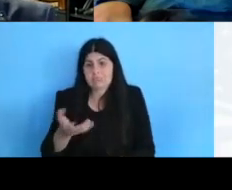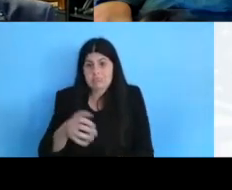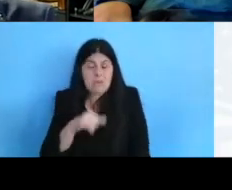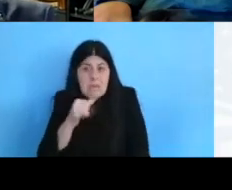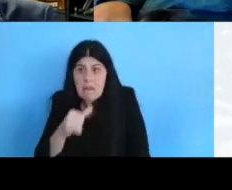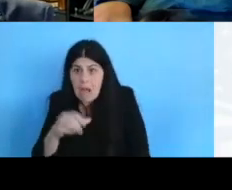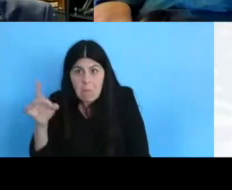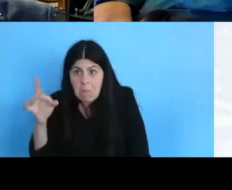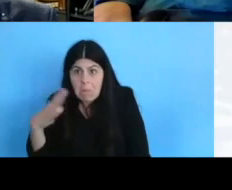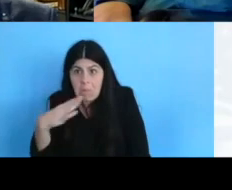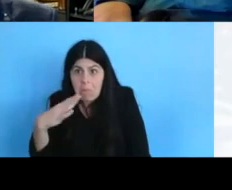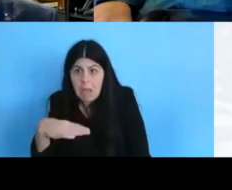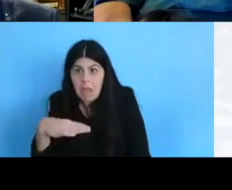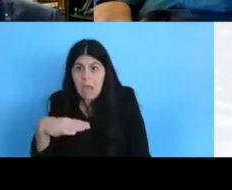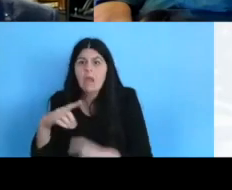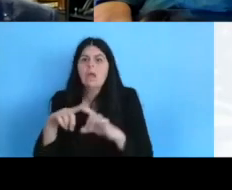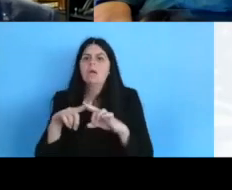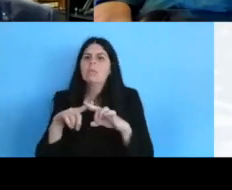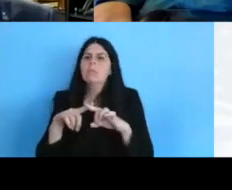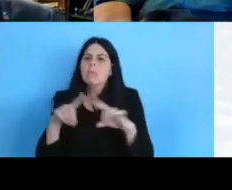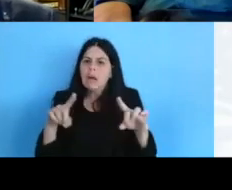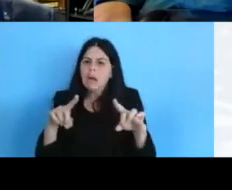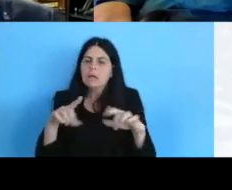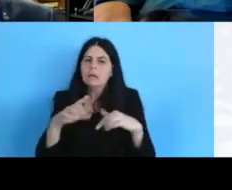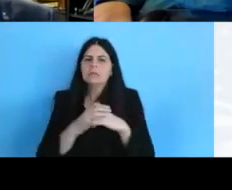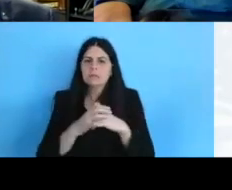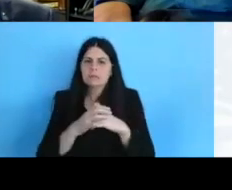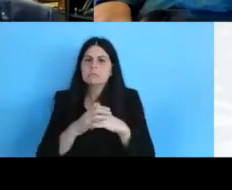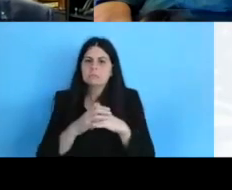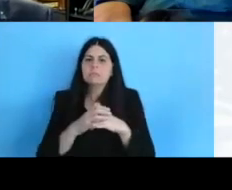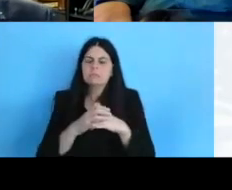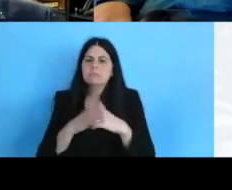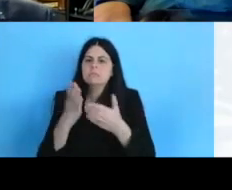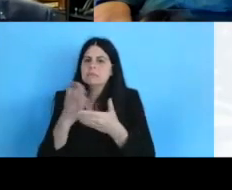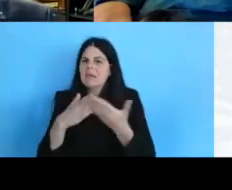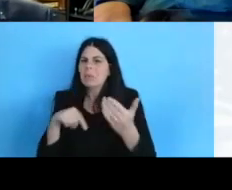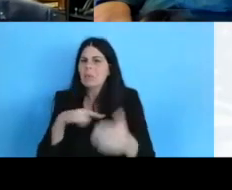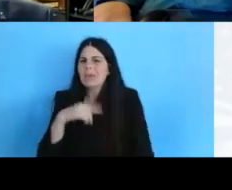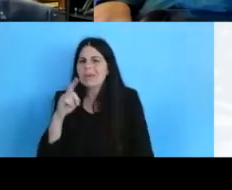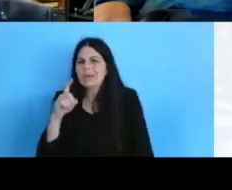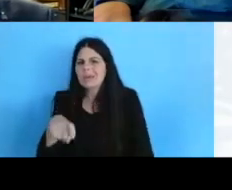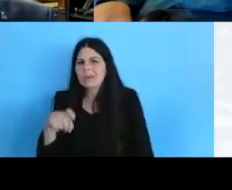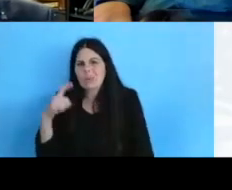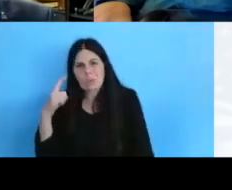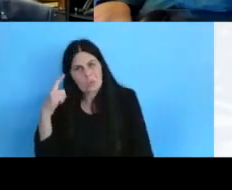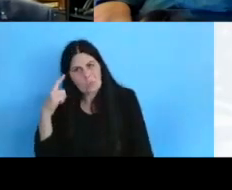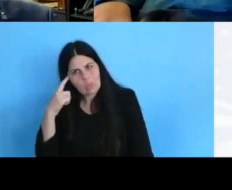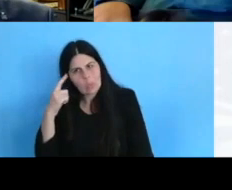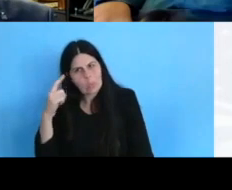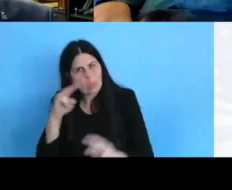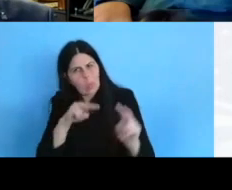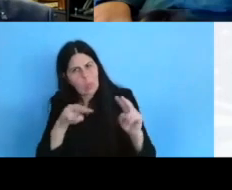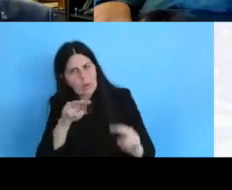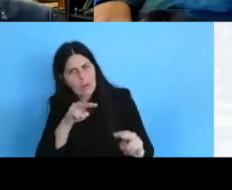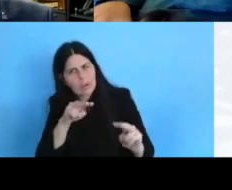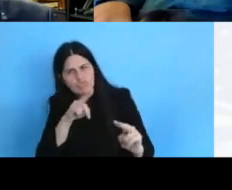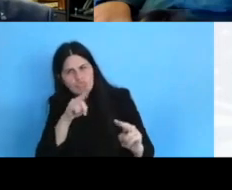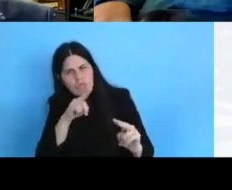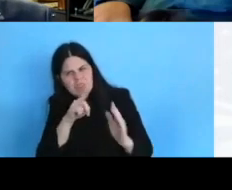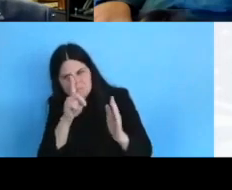bad number, but some of the things that we need to look at, dig a little bit deeper into